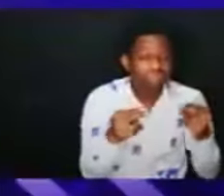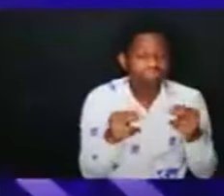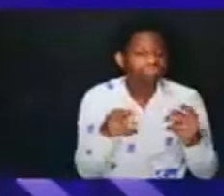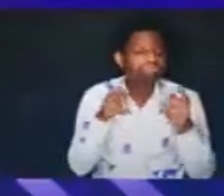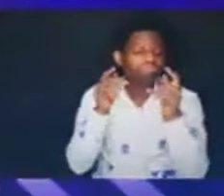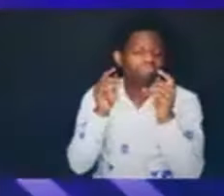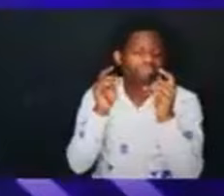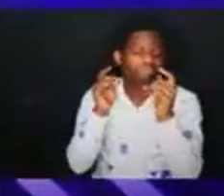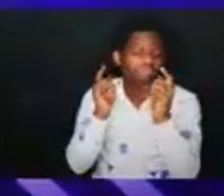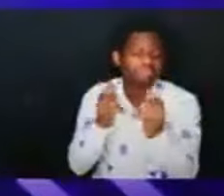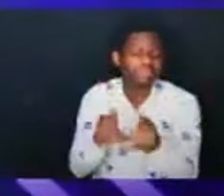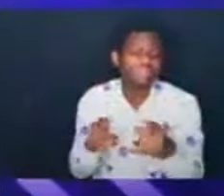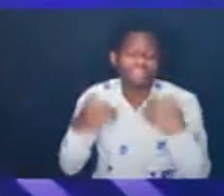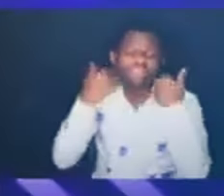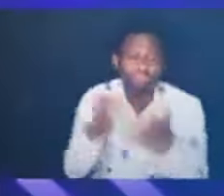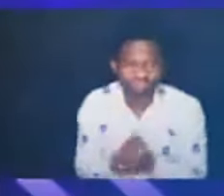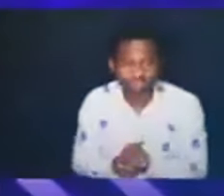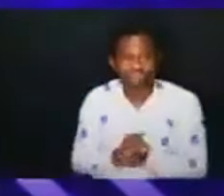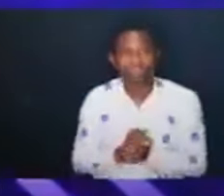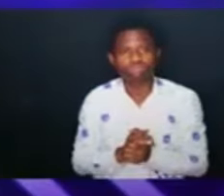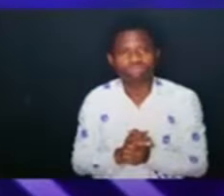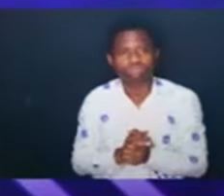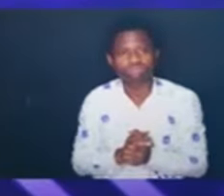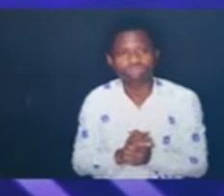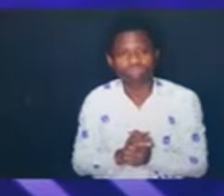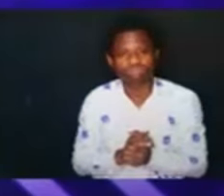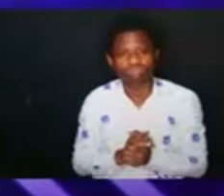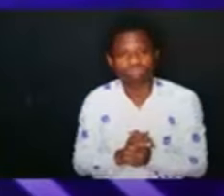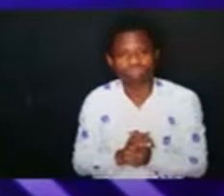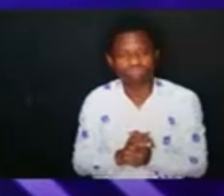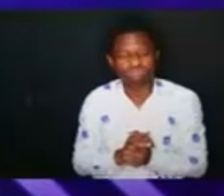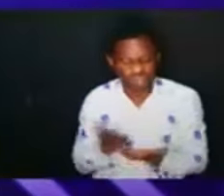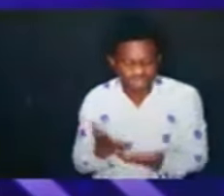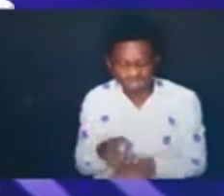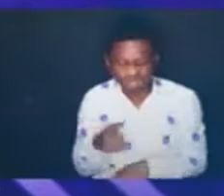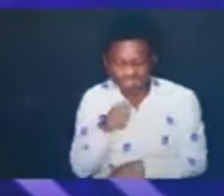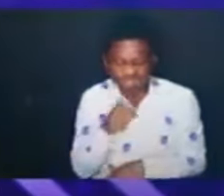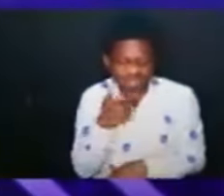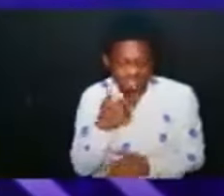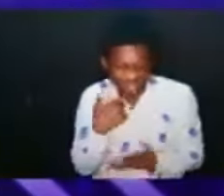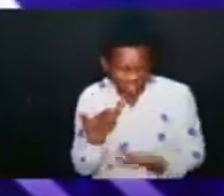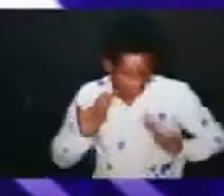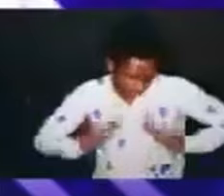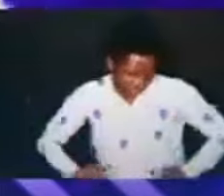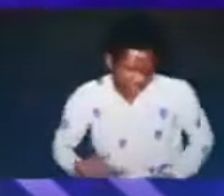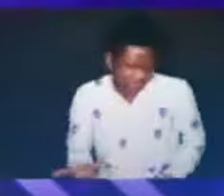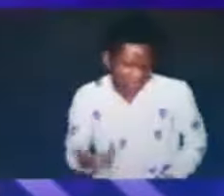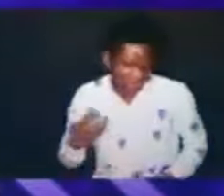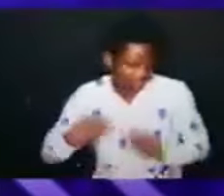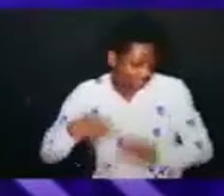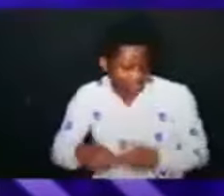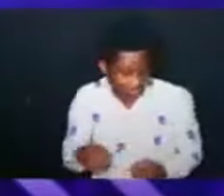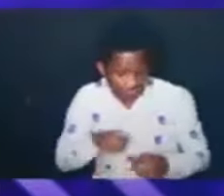But the person wouldn't say that when I was recording, she was in a green dress. No, the green dress does not matter. It may be nice. The person may